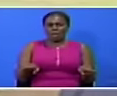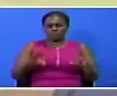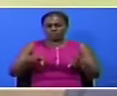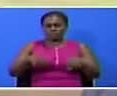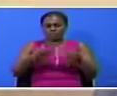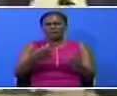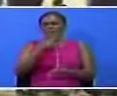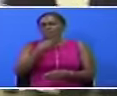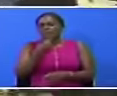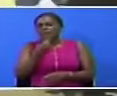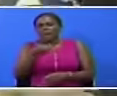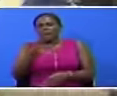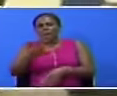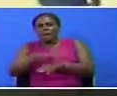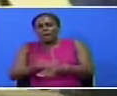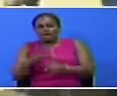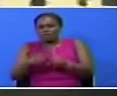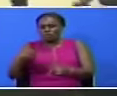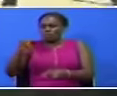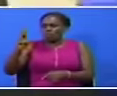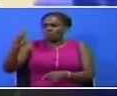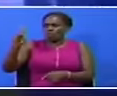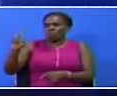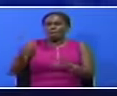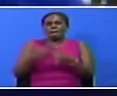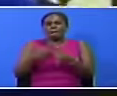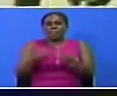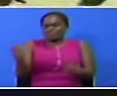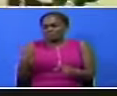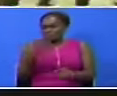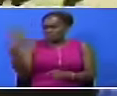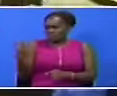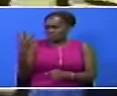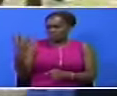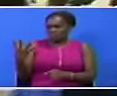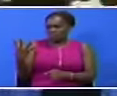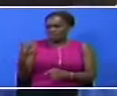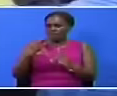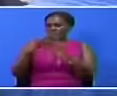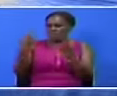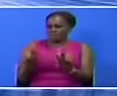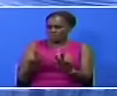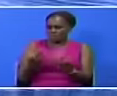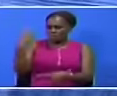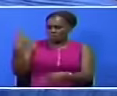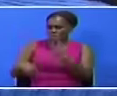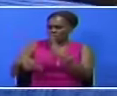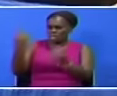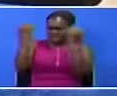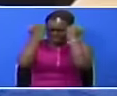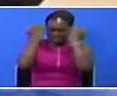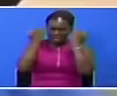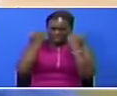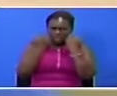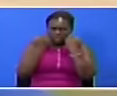his father, who bought it from Oko's father. However, in April this year, Oko's family claimed to have won the case, prompting